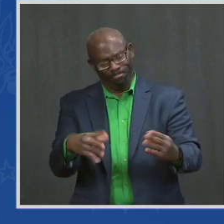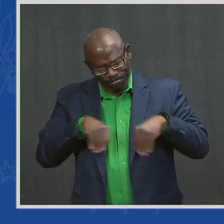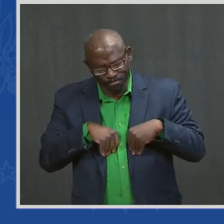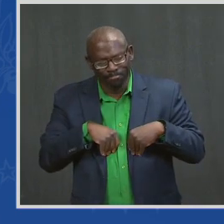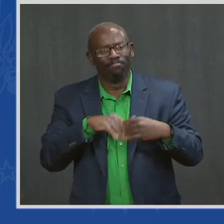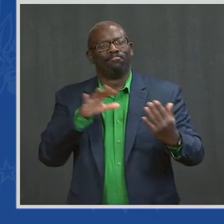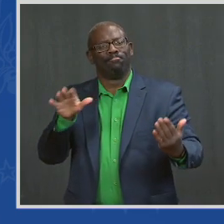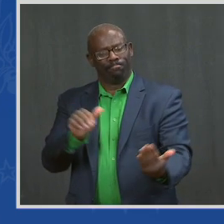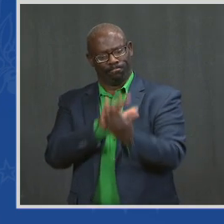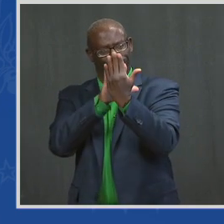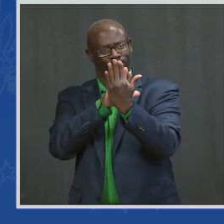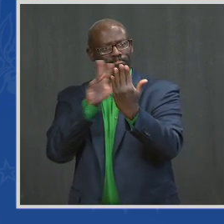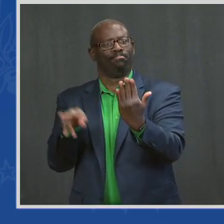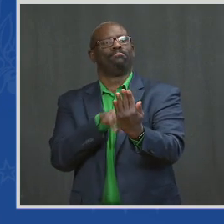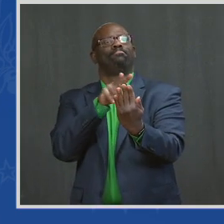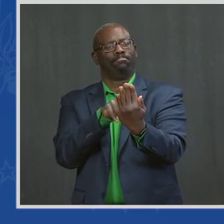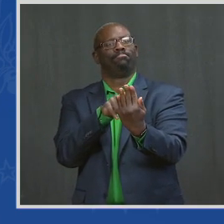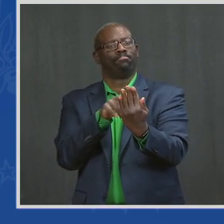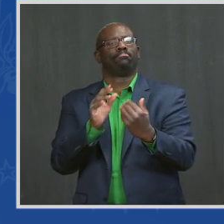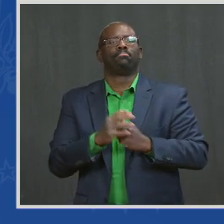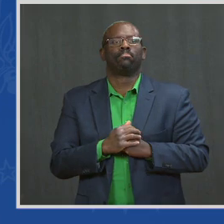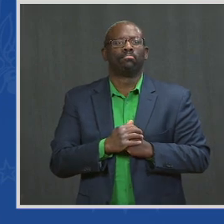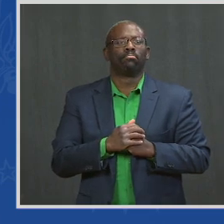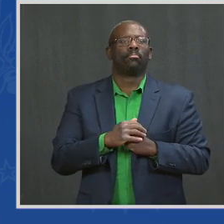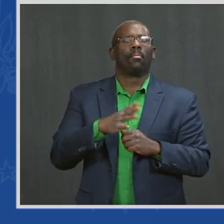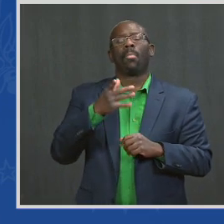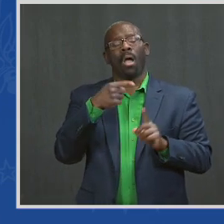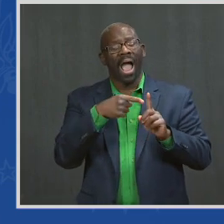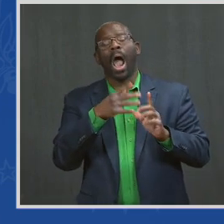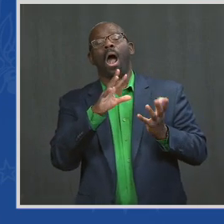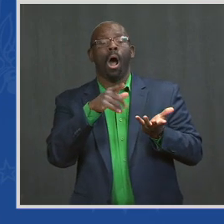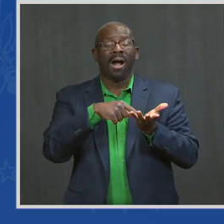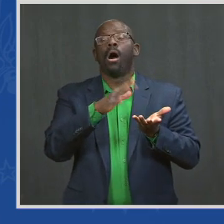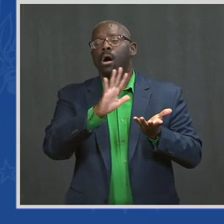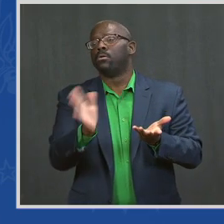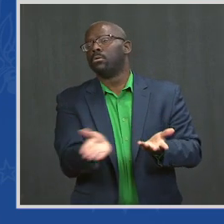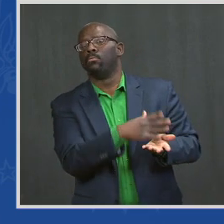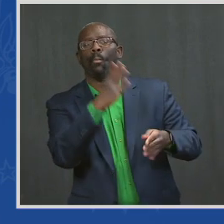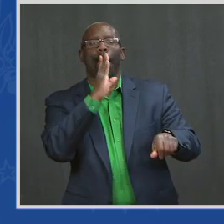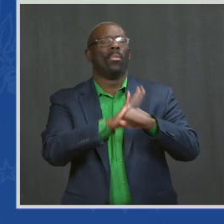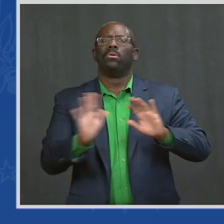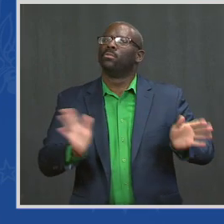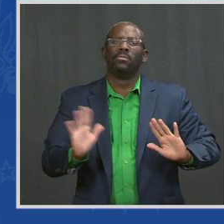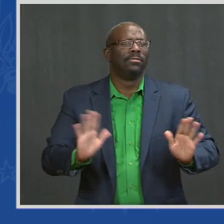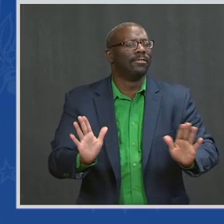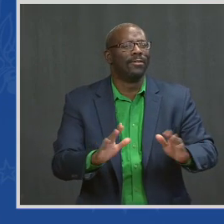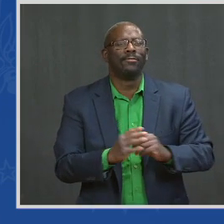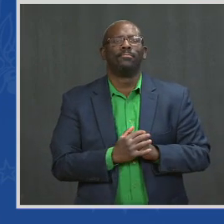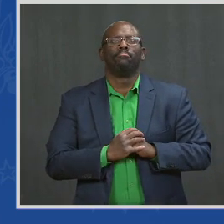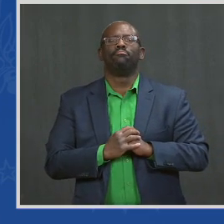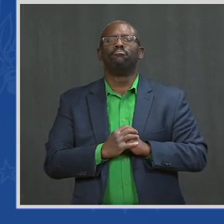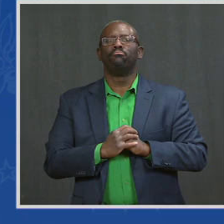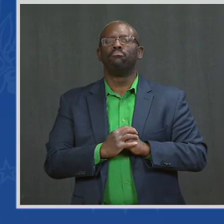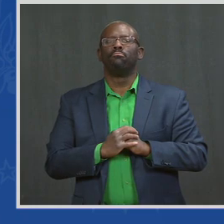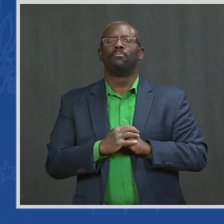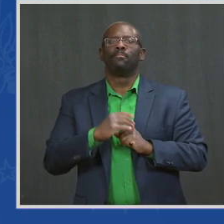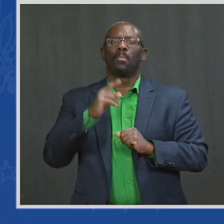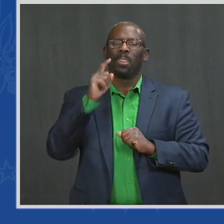Great nations don't walk away. We come to terms with the mistakes we